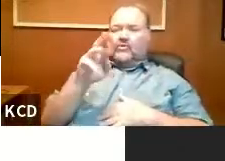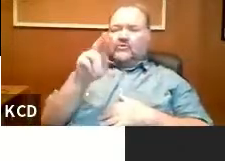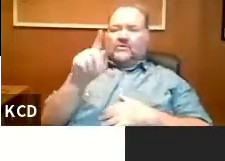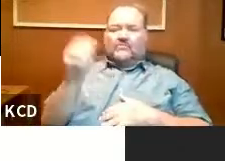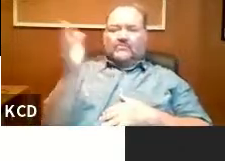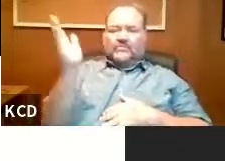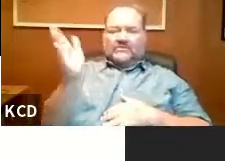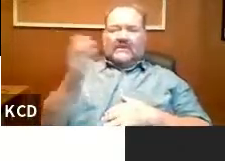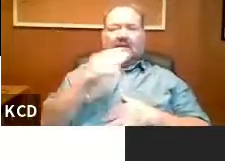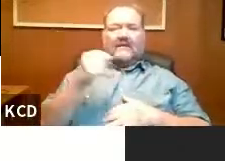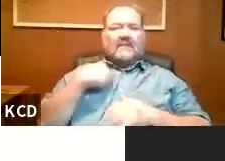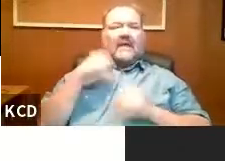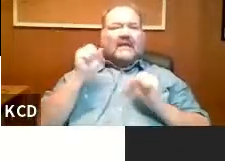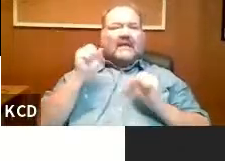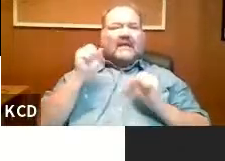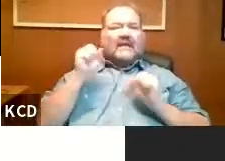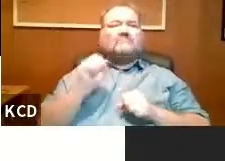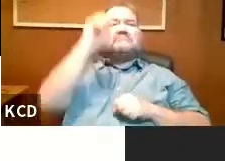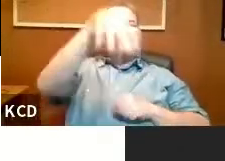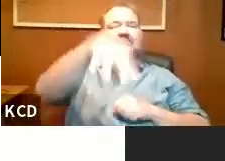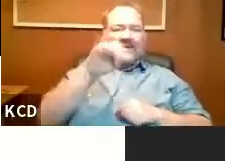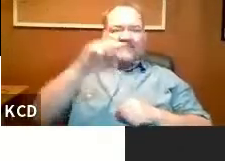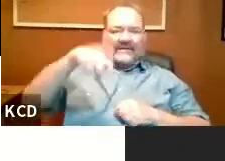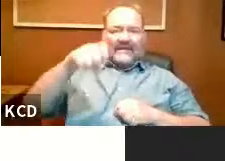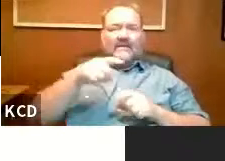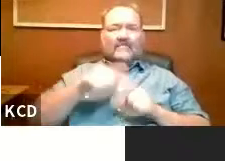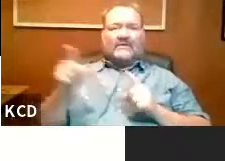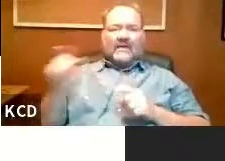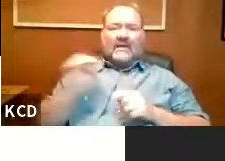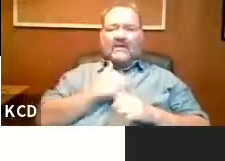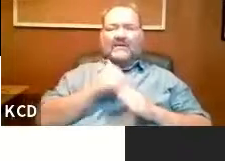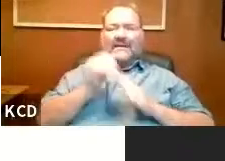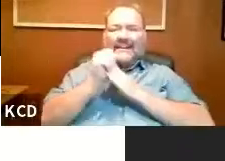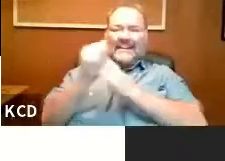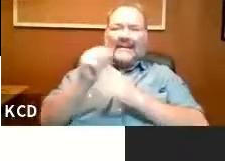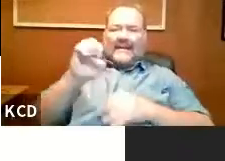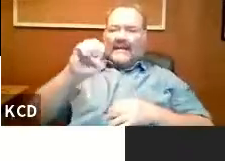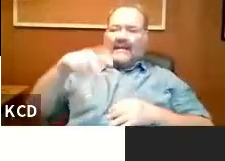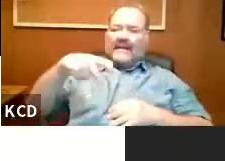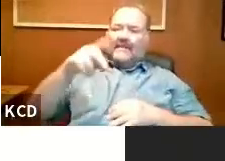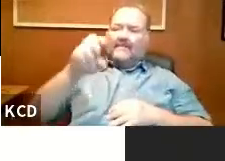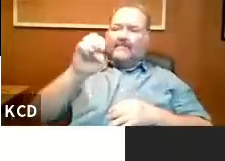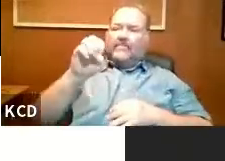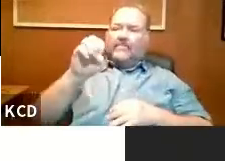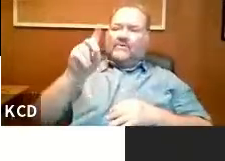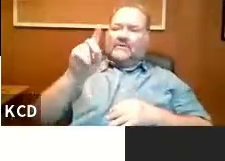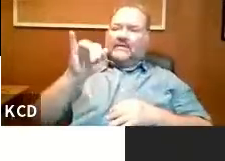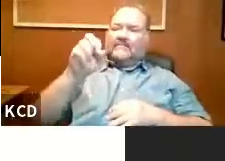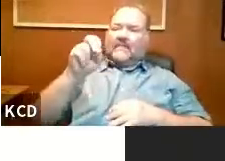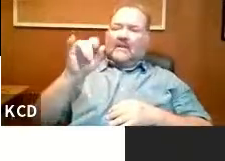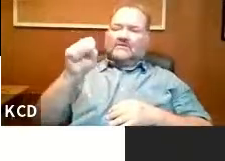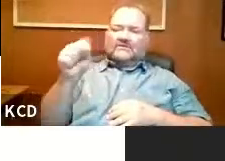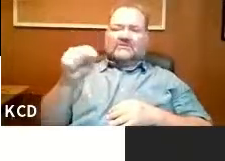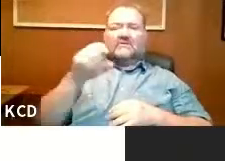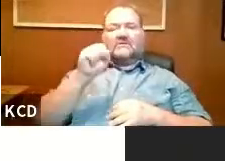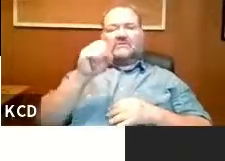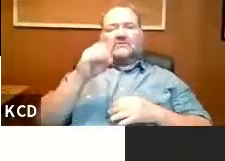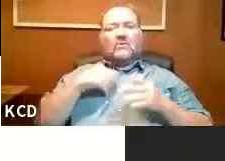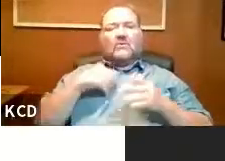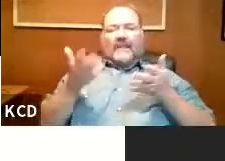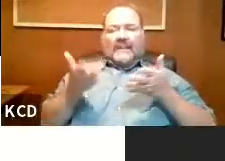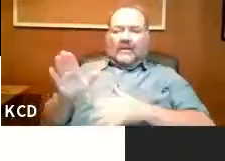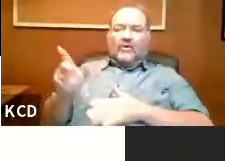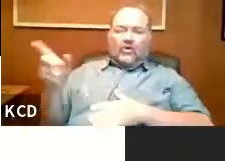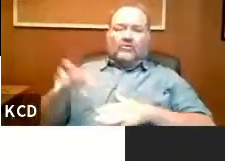and then I can chime in if need be. But she, as our lead epidemiologist, is much more capable of going over this than I am. So I'm going to turn it over to